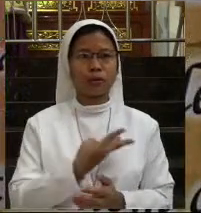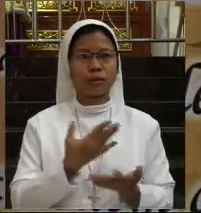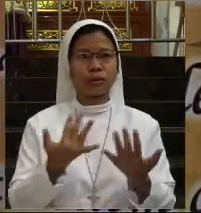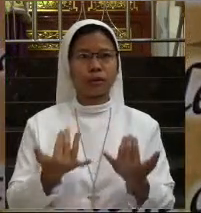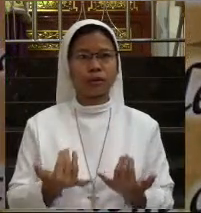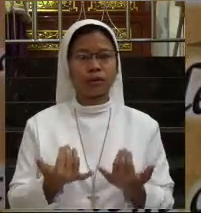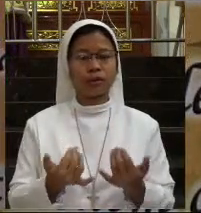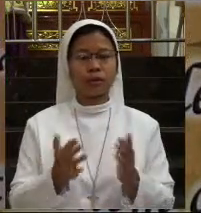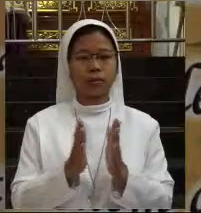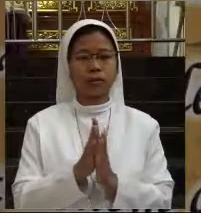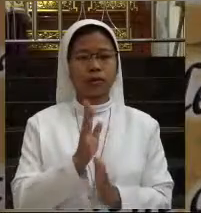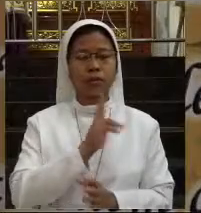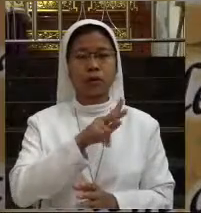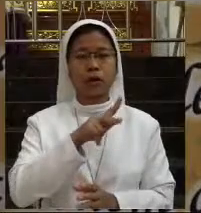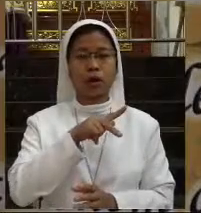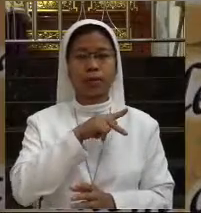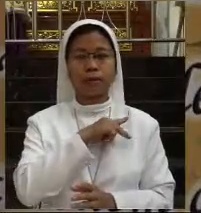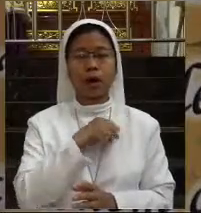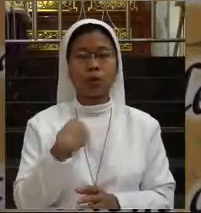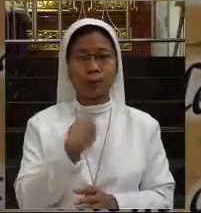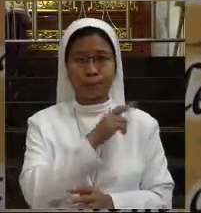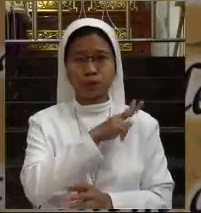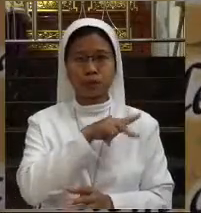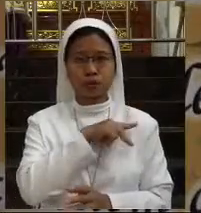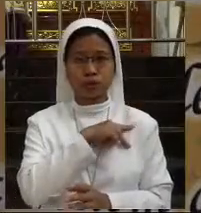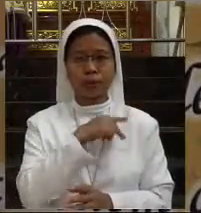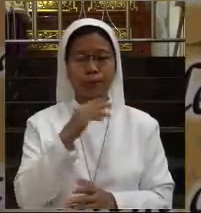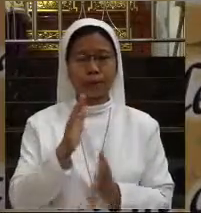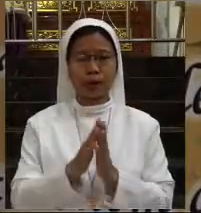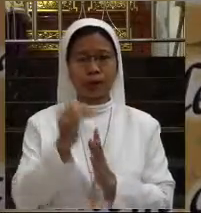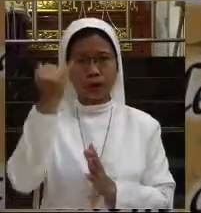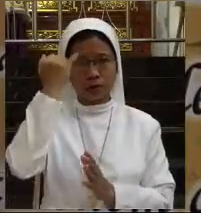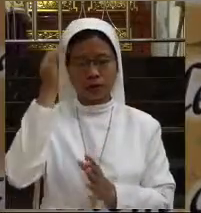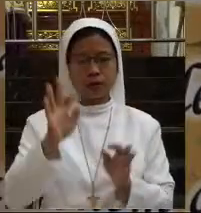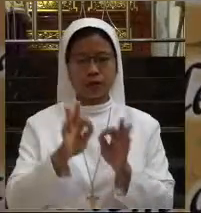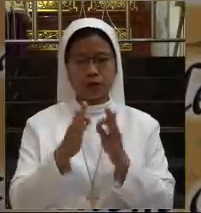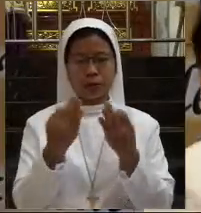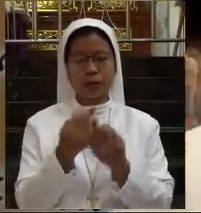our personal intentions and family concerns.